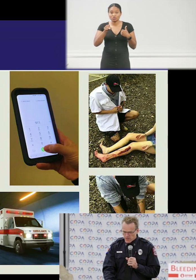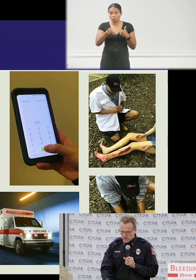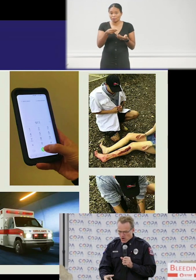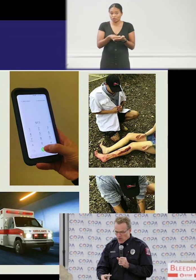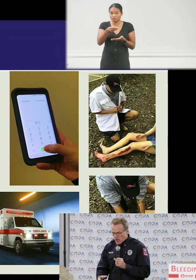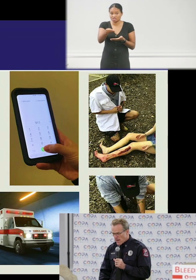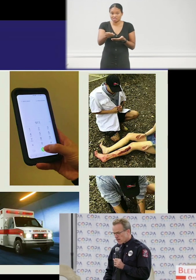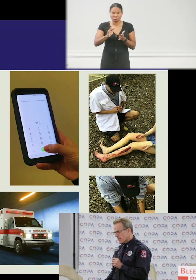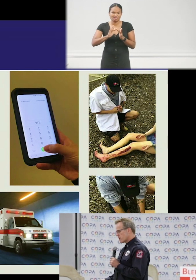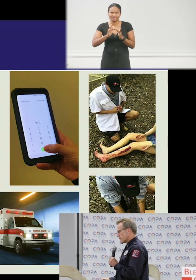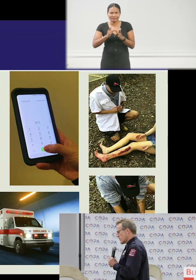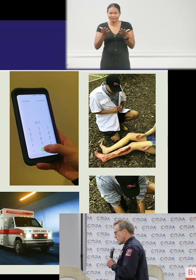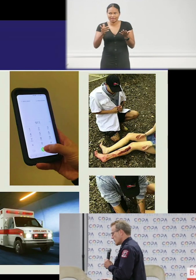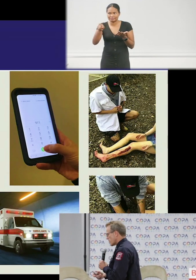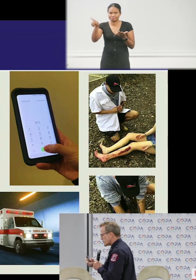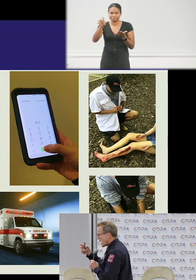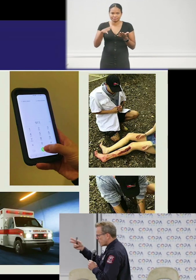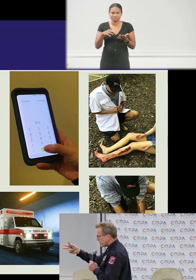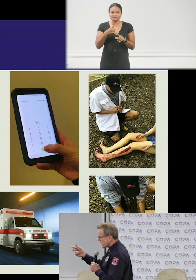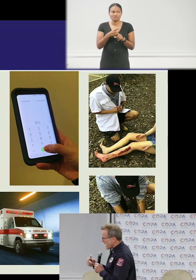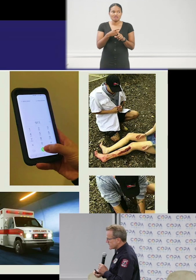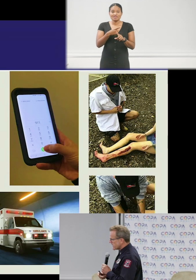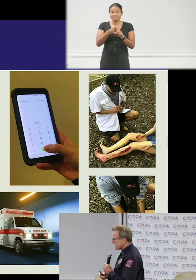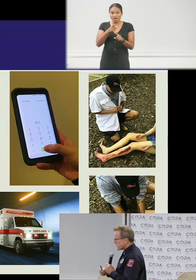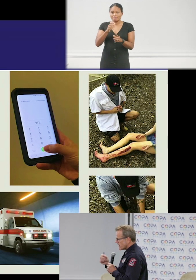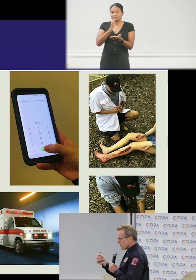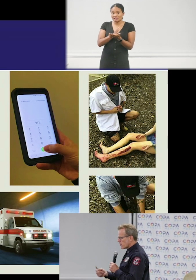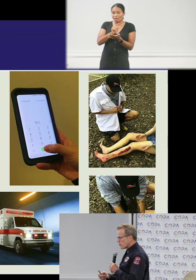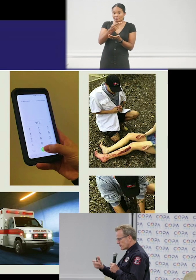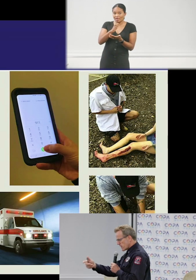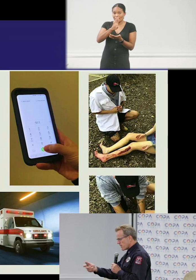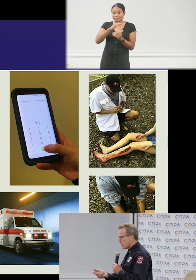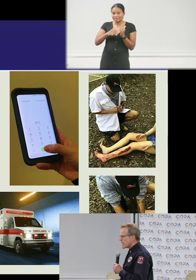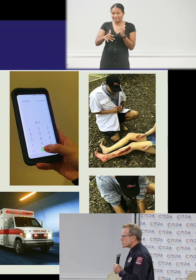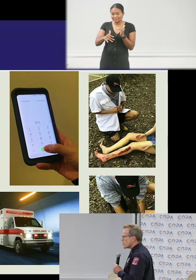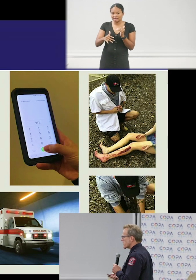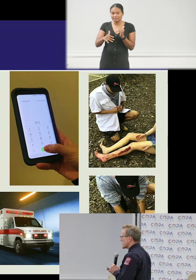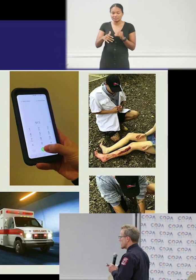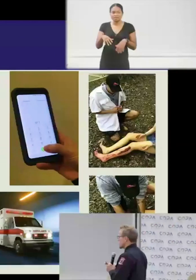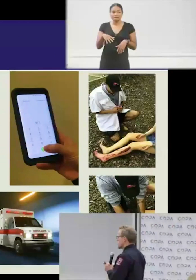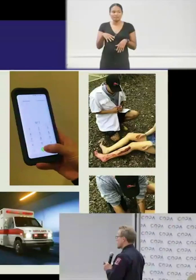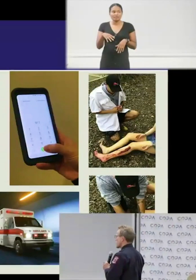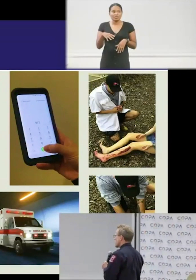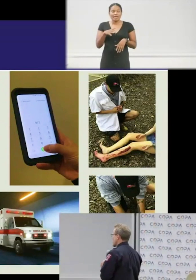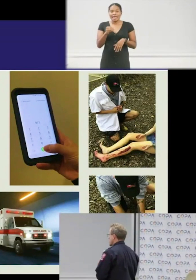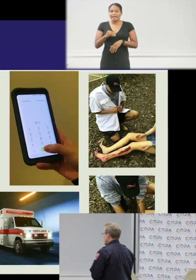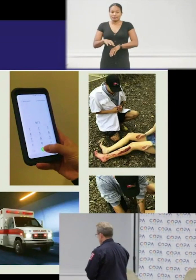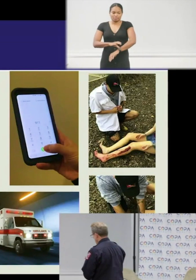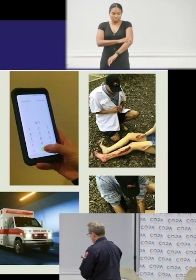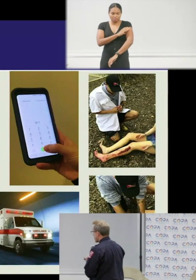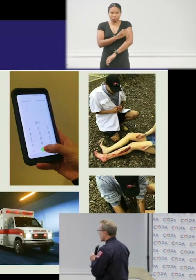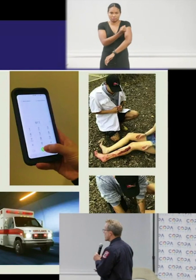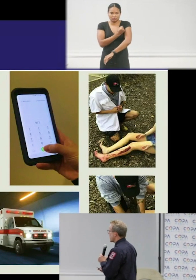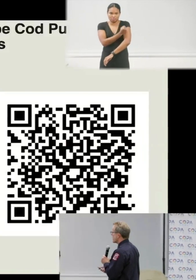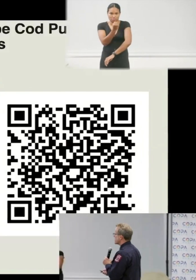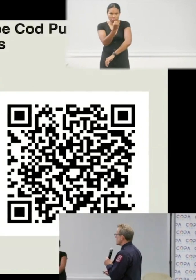purchase online from Stop the Bleed has it and get the approved, apply your tourniquet.